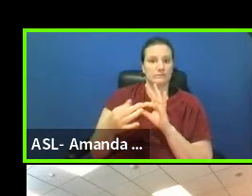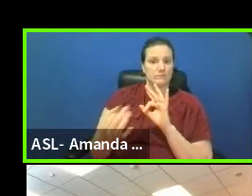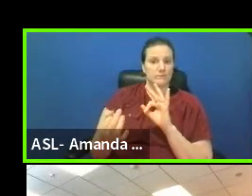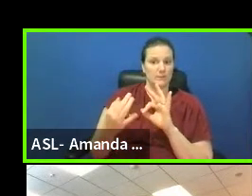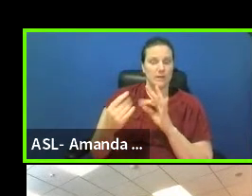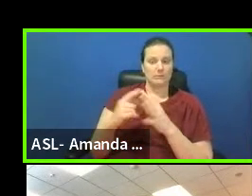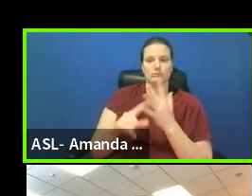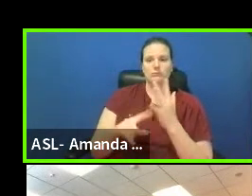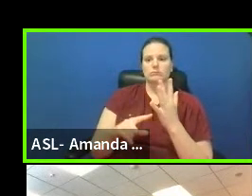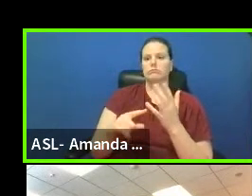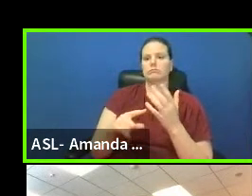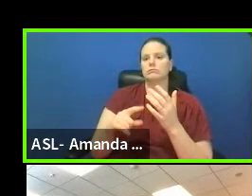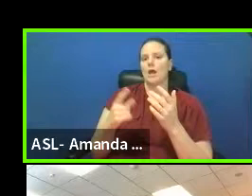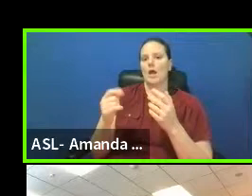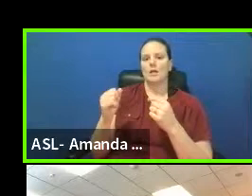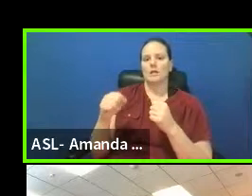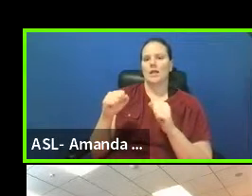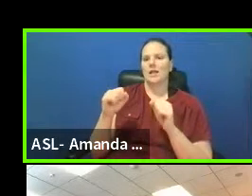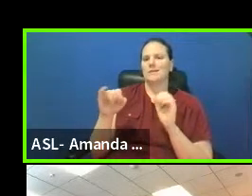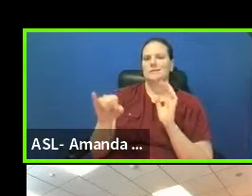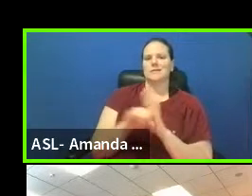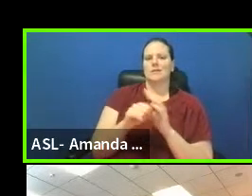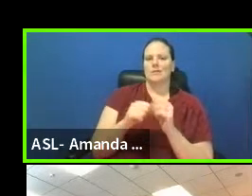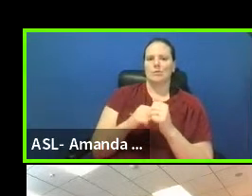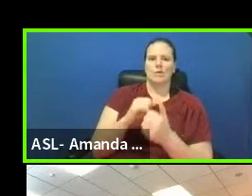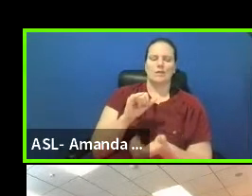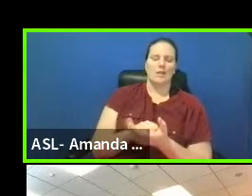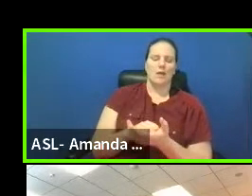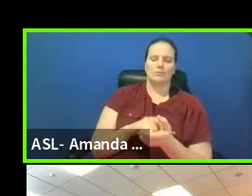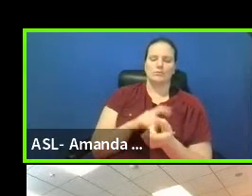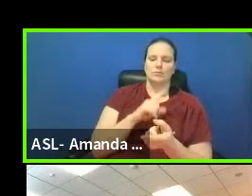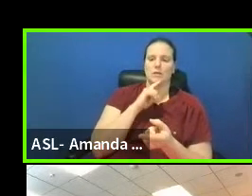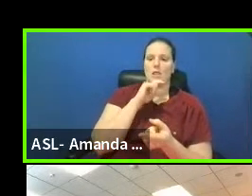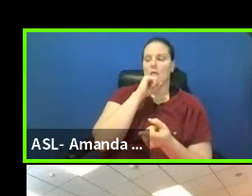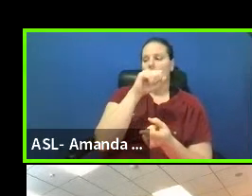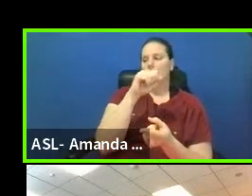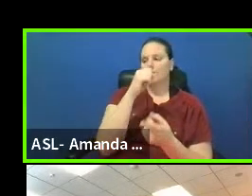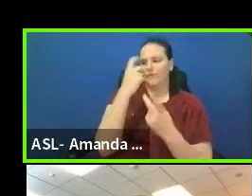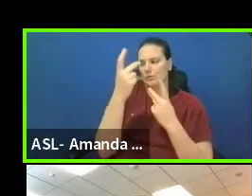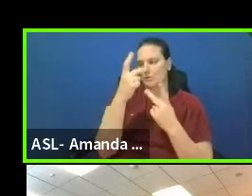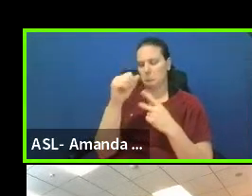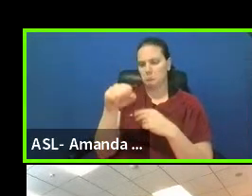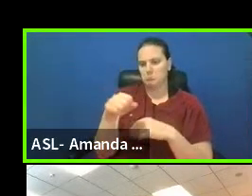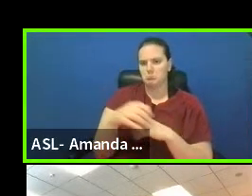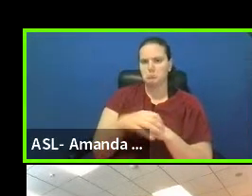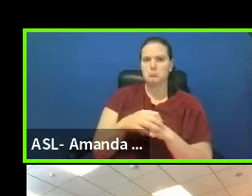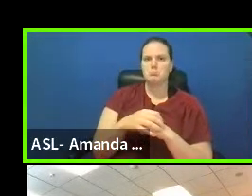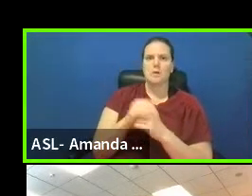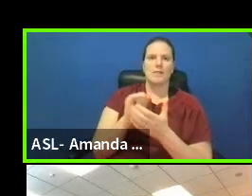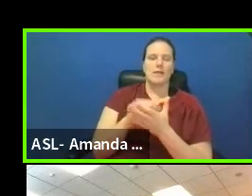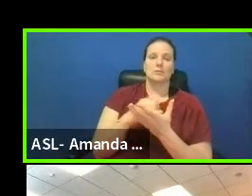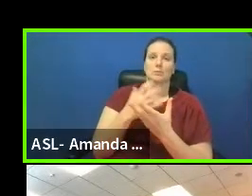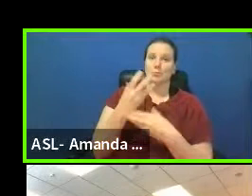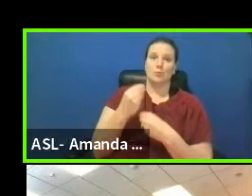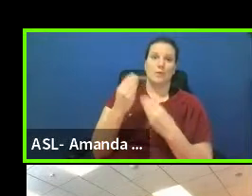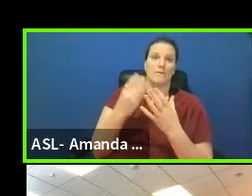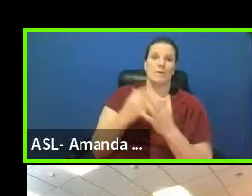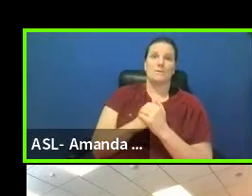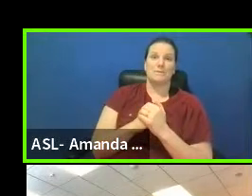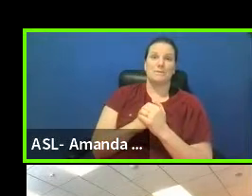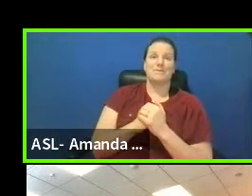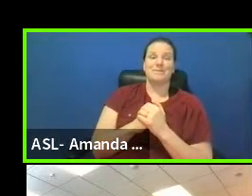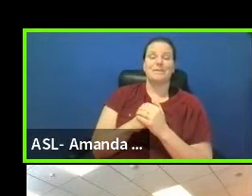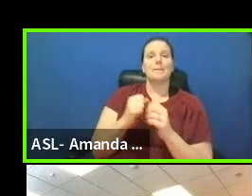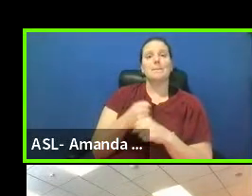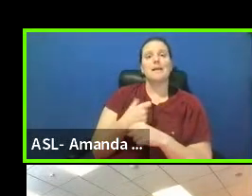forth. So I can absolutely identify with this. So I really love this. I love the visualization. It's beautiful. It kind of